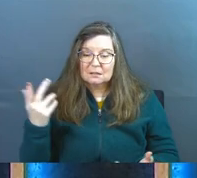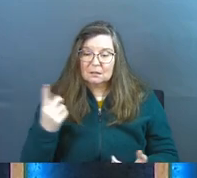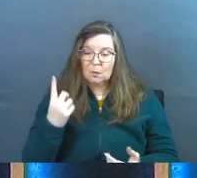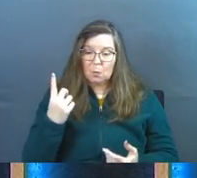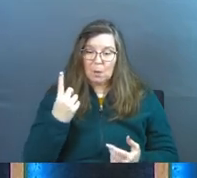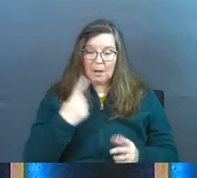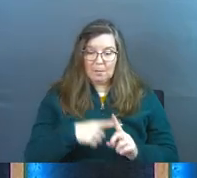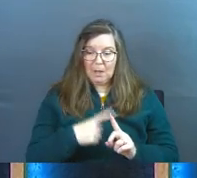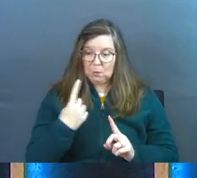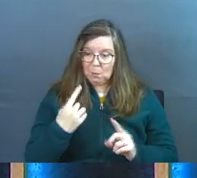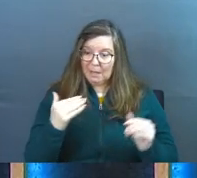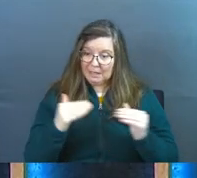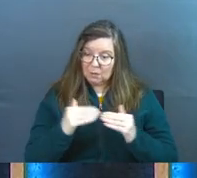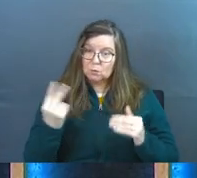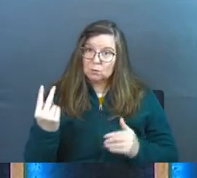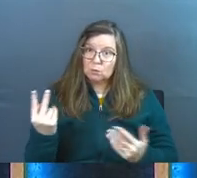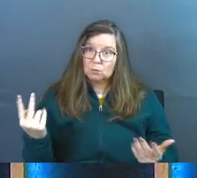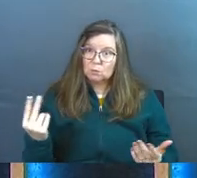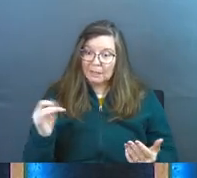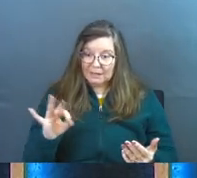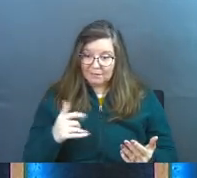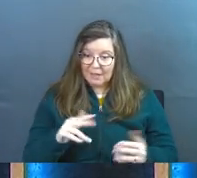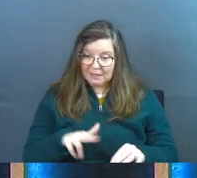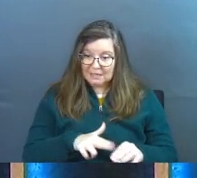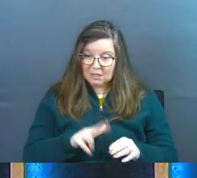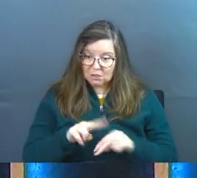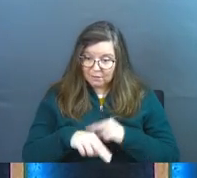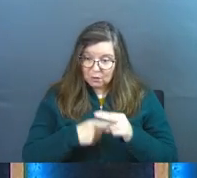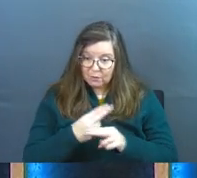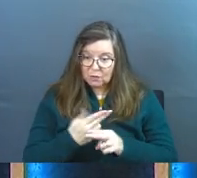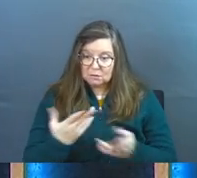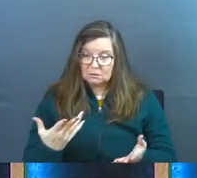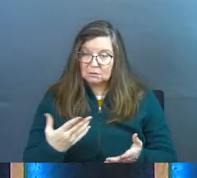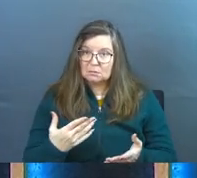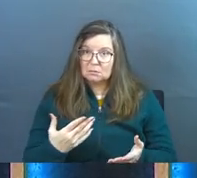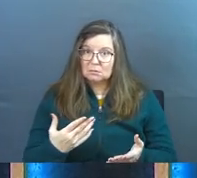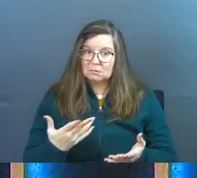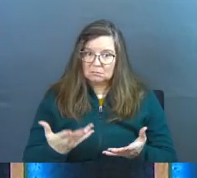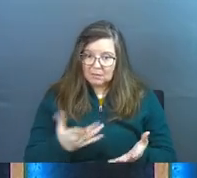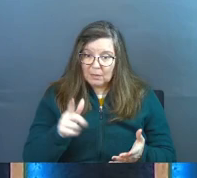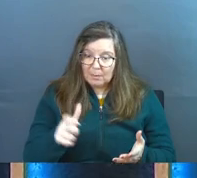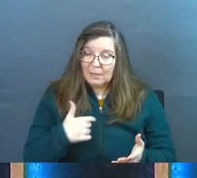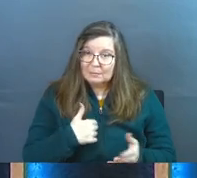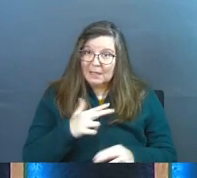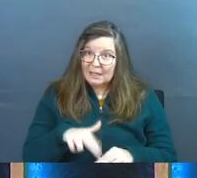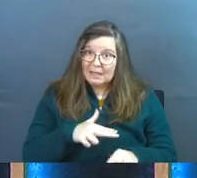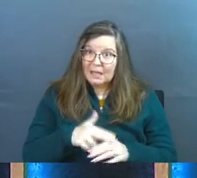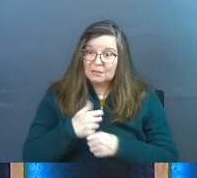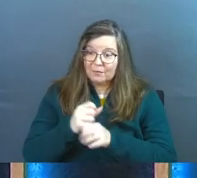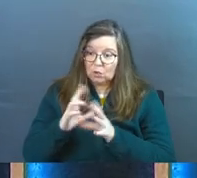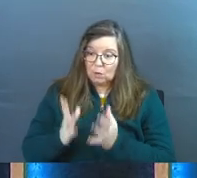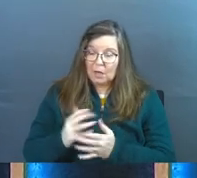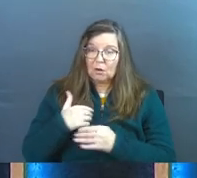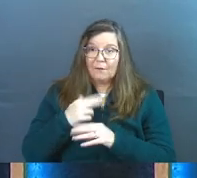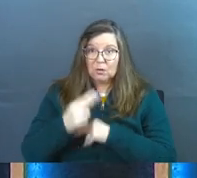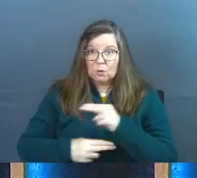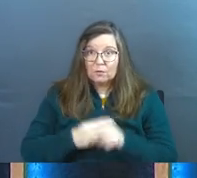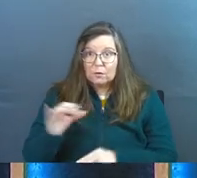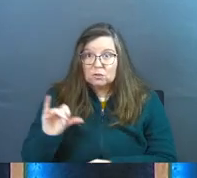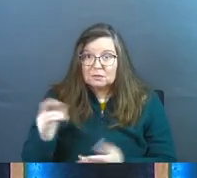Because 1 + 1 = 2. And if that's the nature of the universe, then it must be the nature of the creator of the